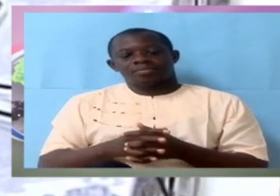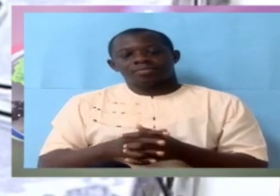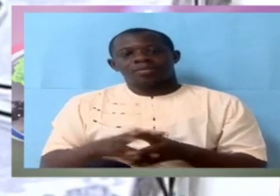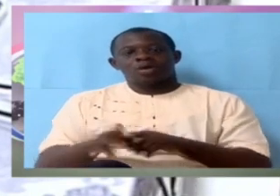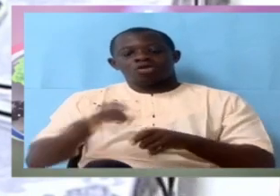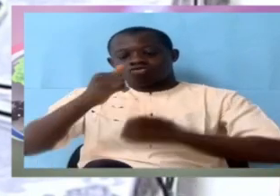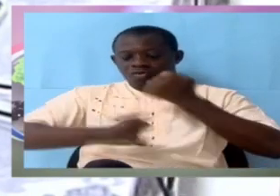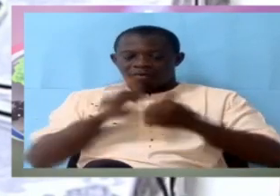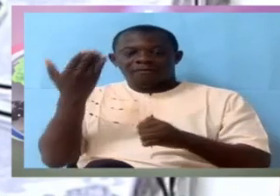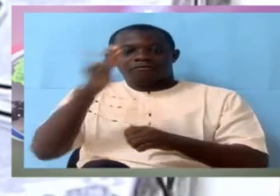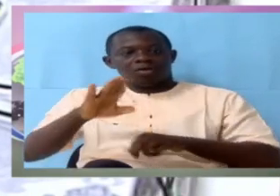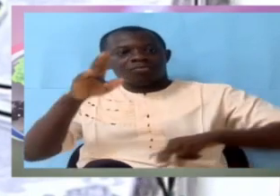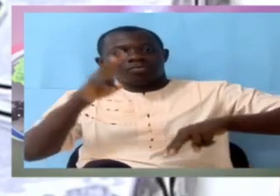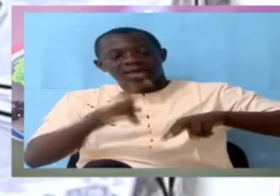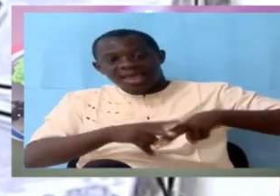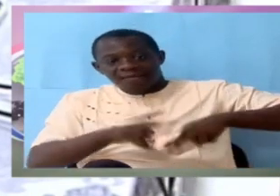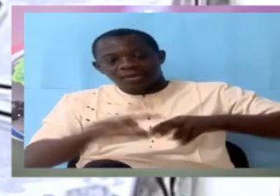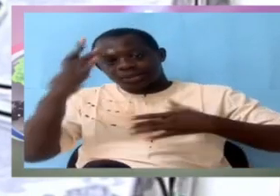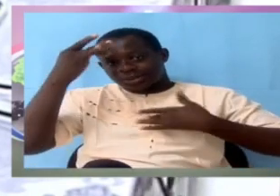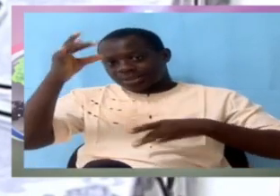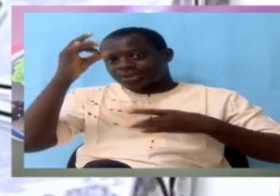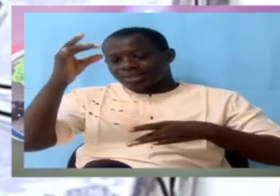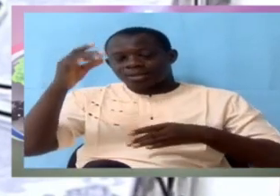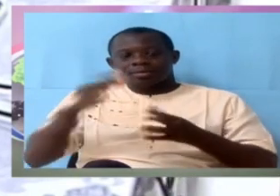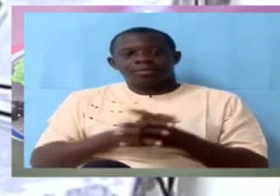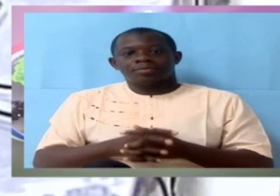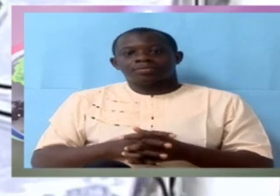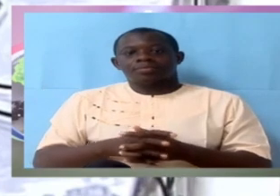The suffering from the sickness is on us.